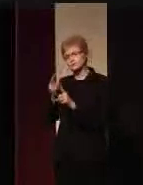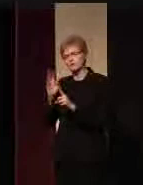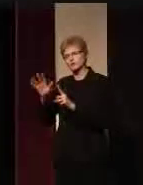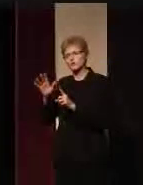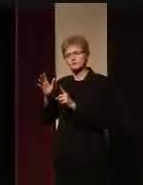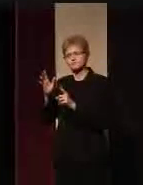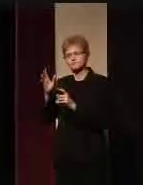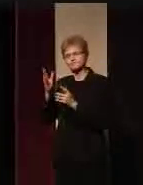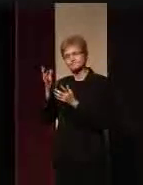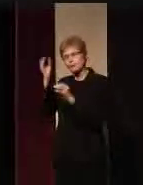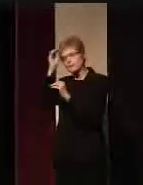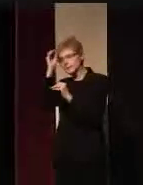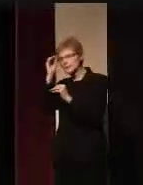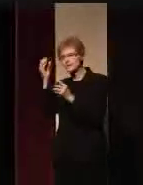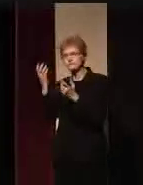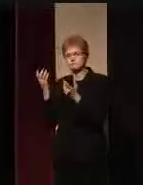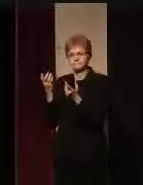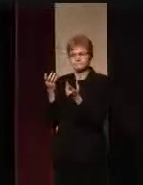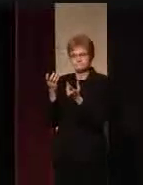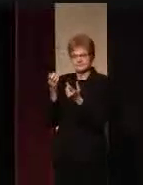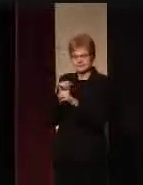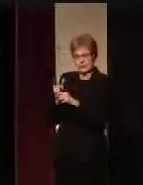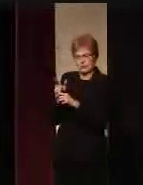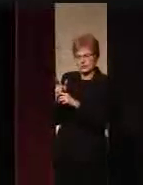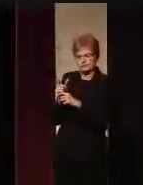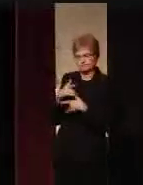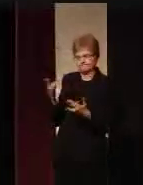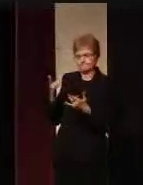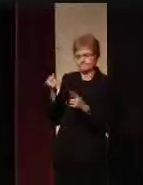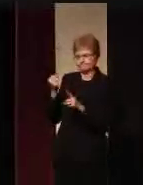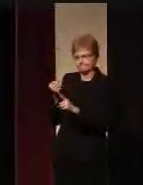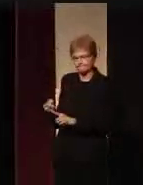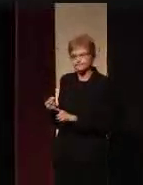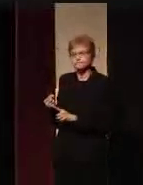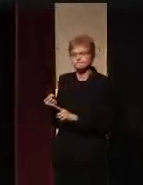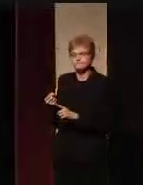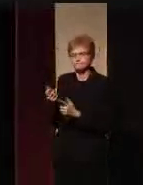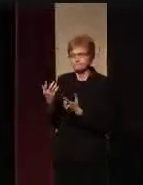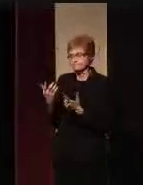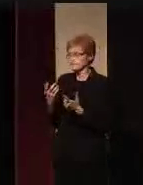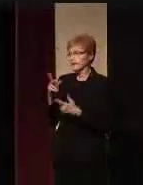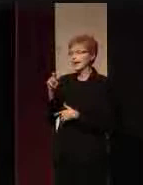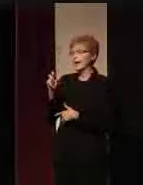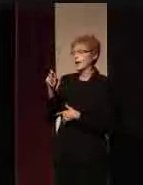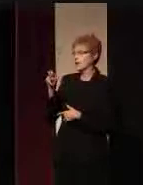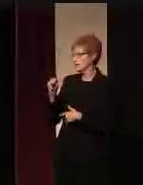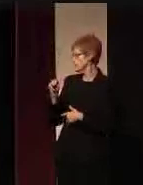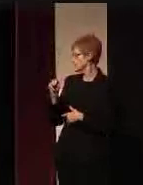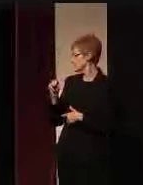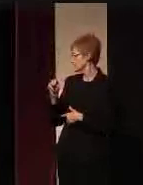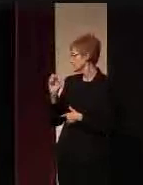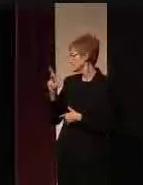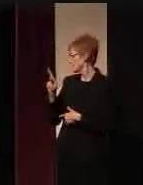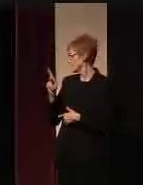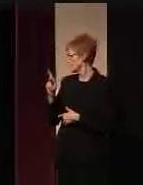about the events in St. Louis of the last couple months. Let's start with Karen.